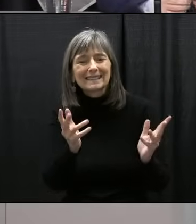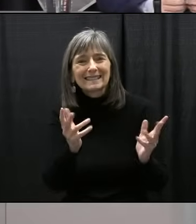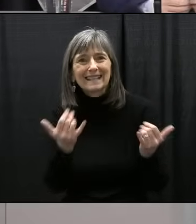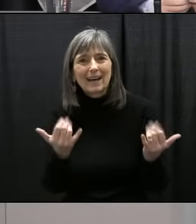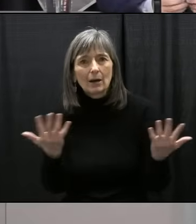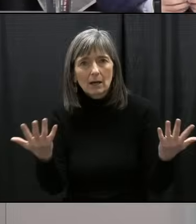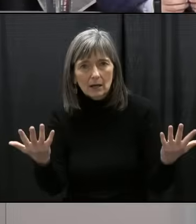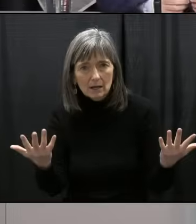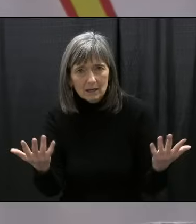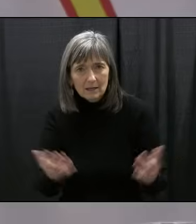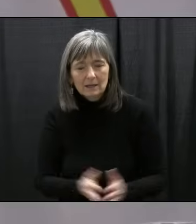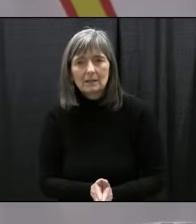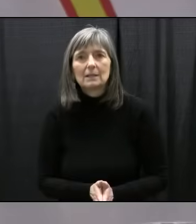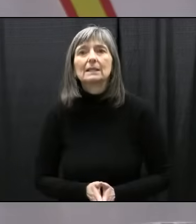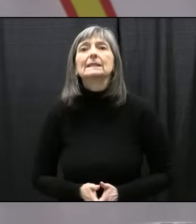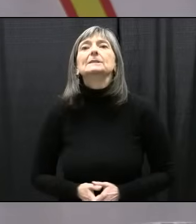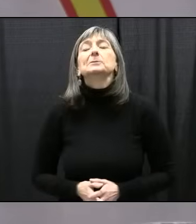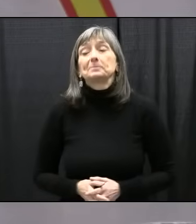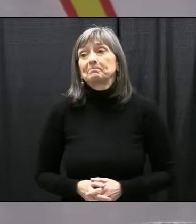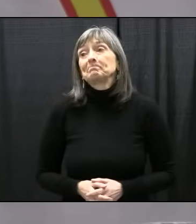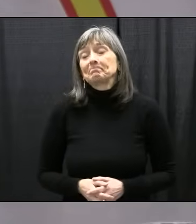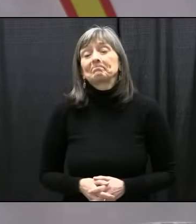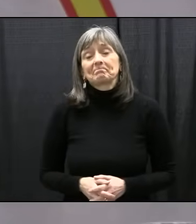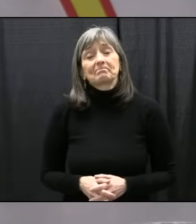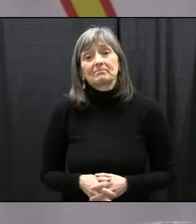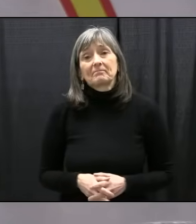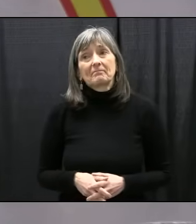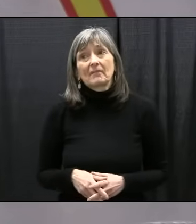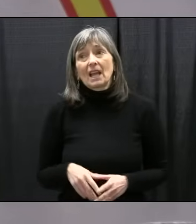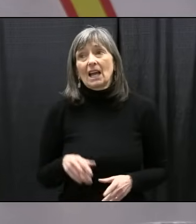Sure. First of all, I'd say that their efforts are